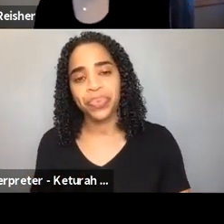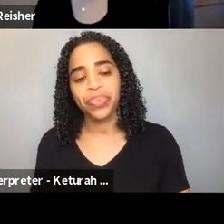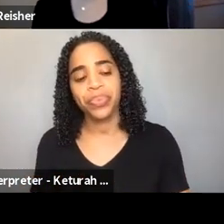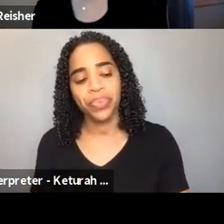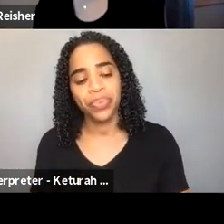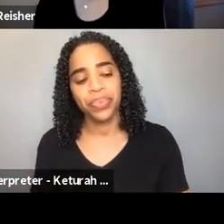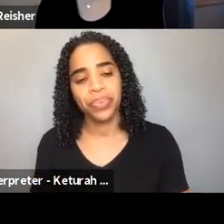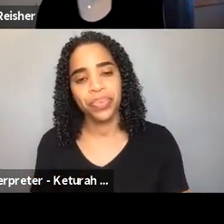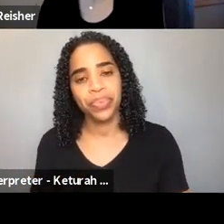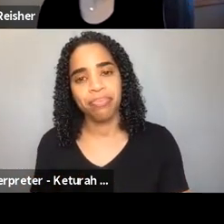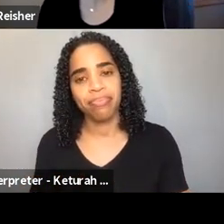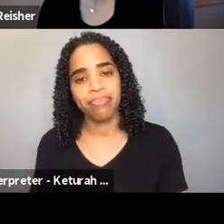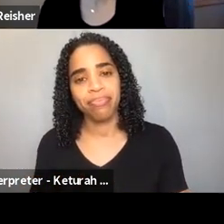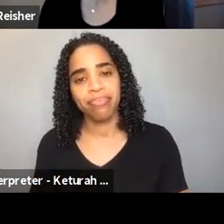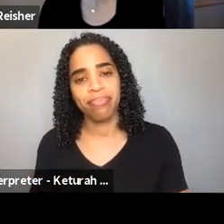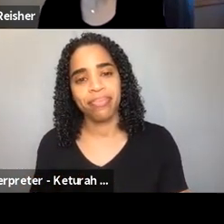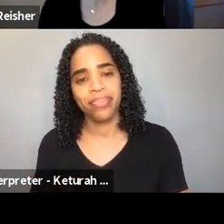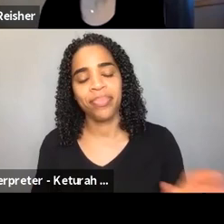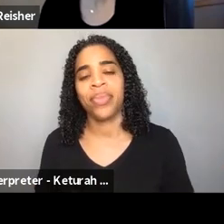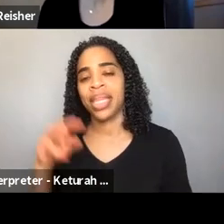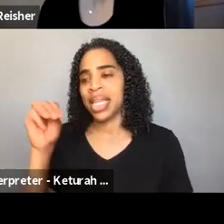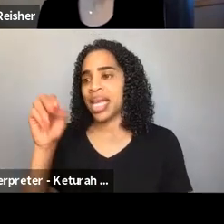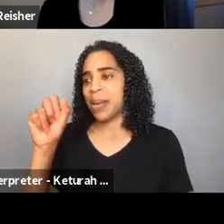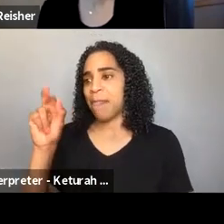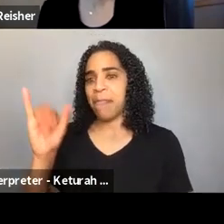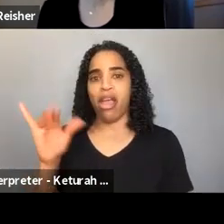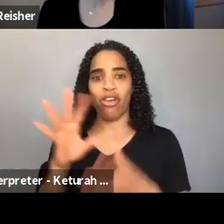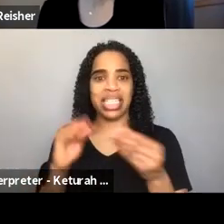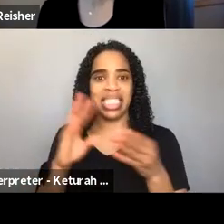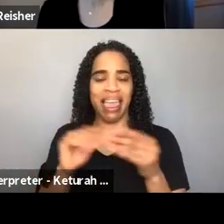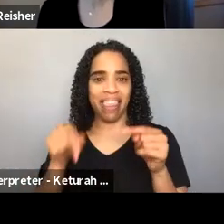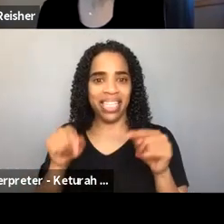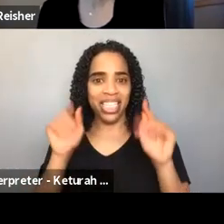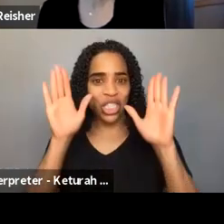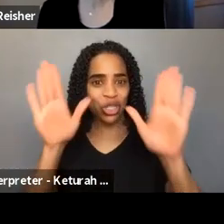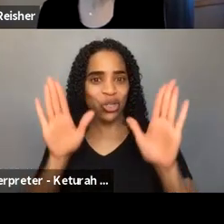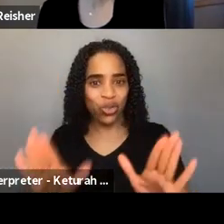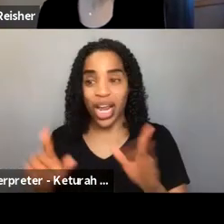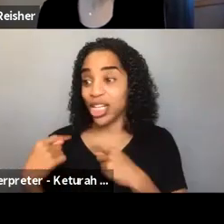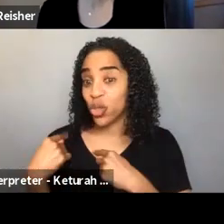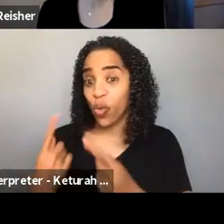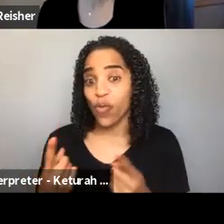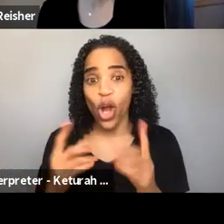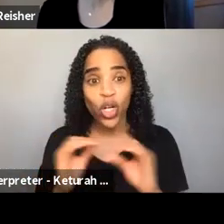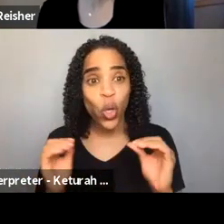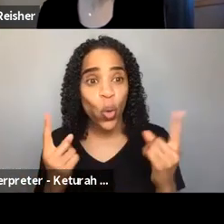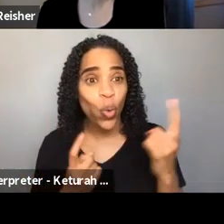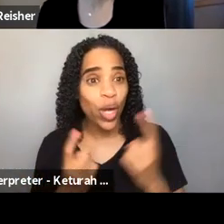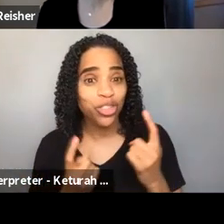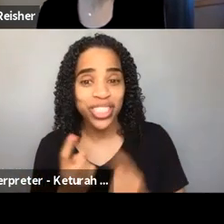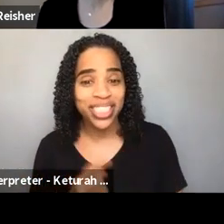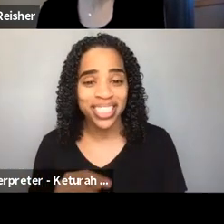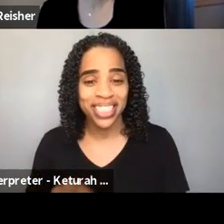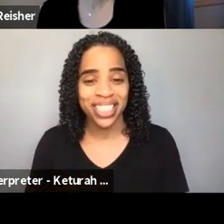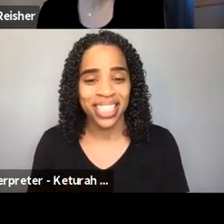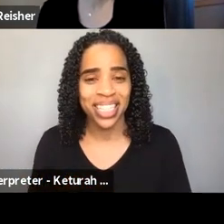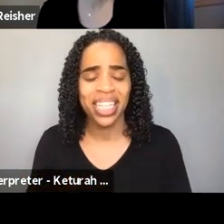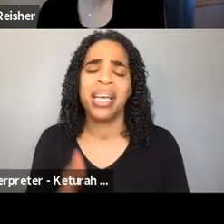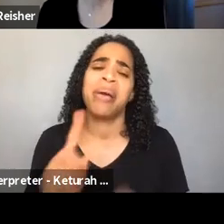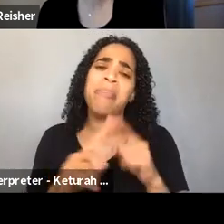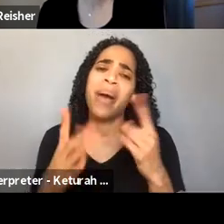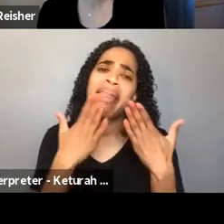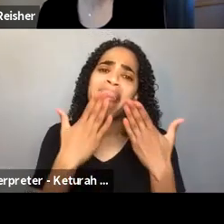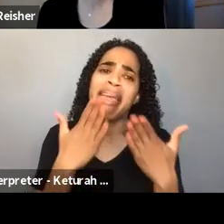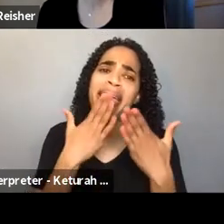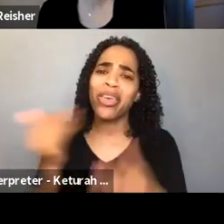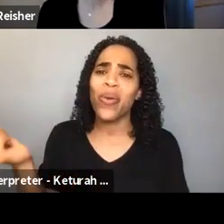This has been great. I'm not seeing any more questions for everybody. I would like to thank all of you